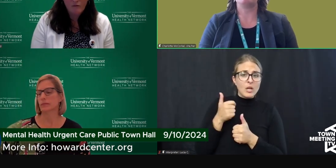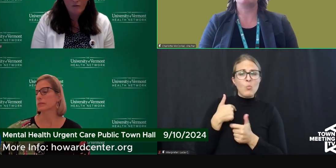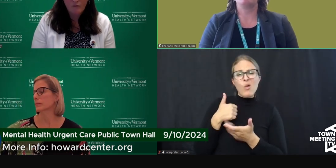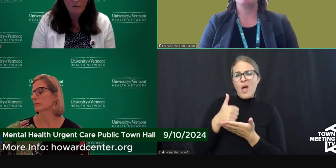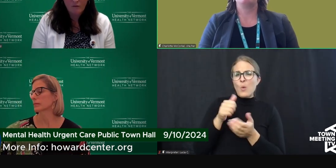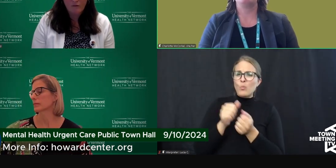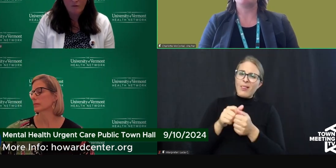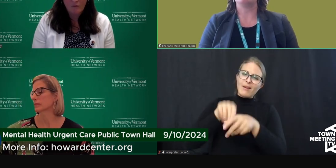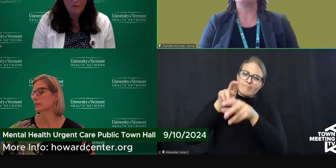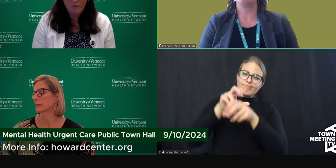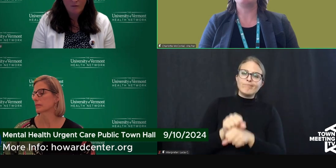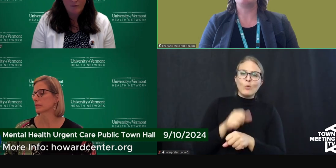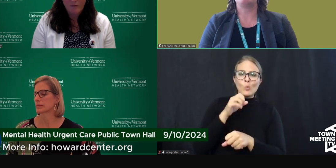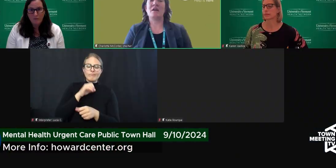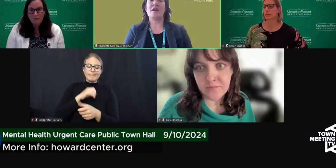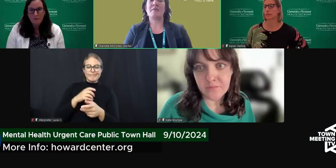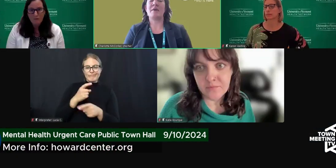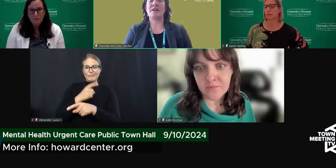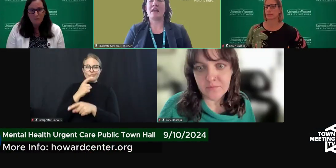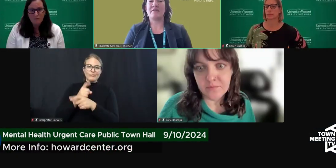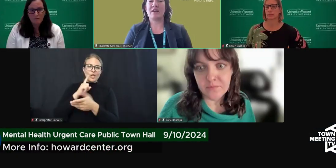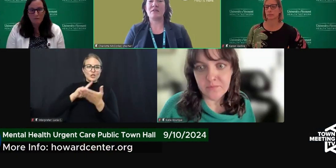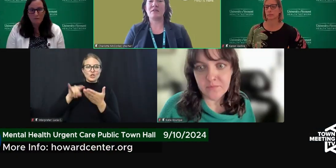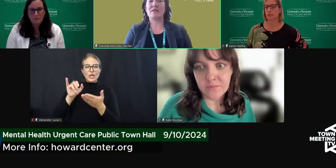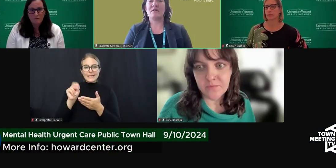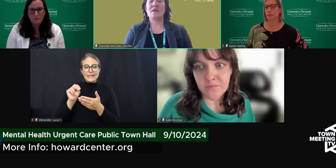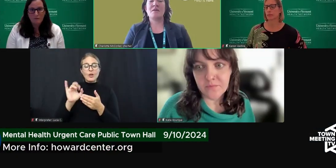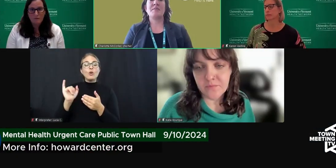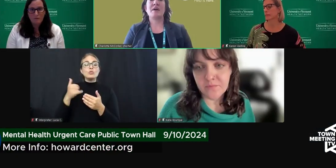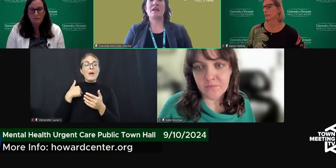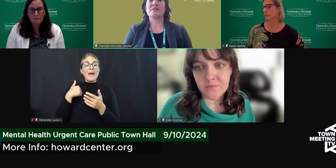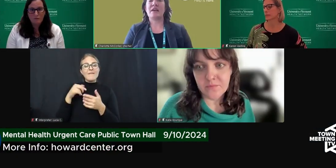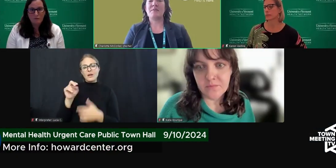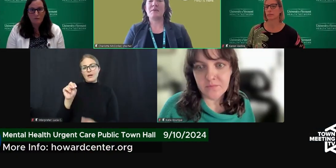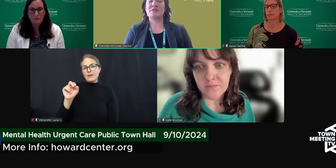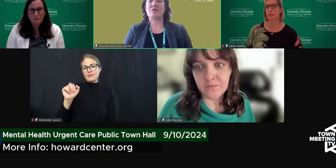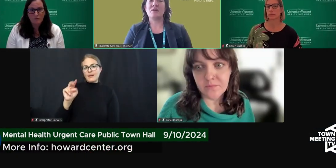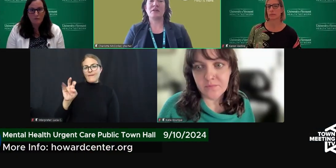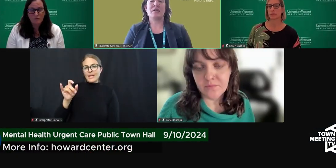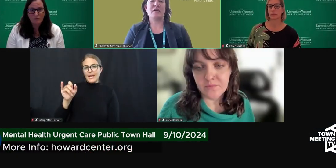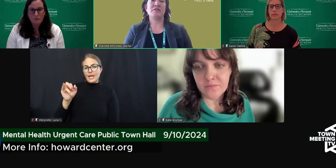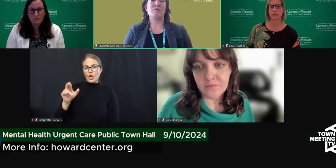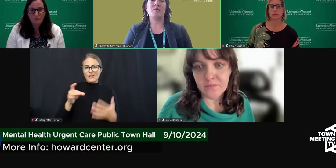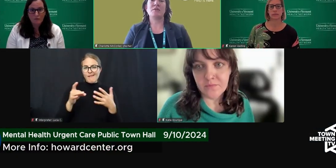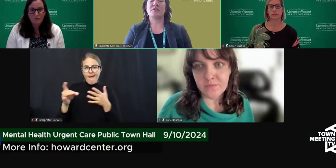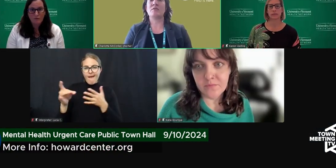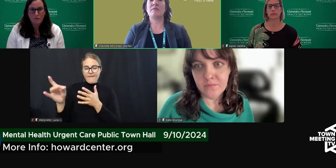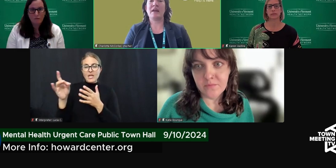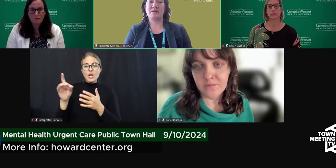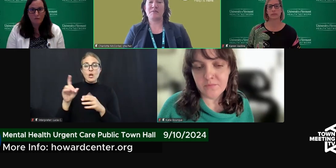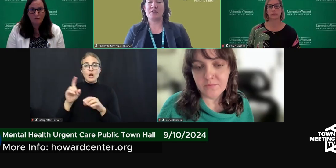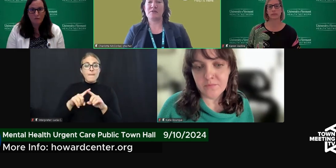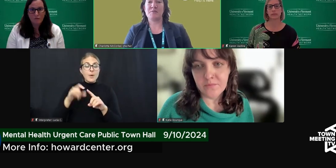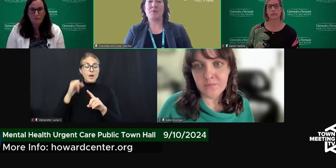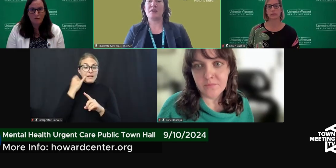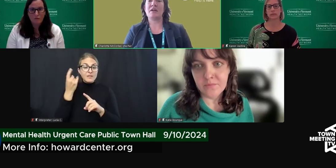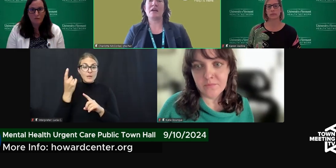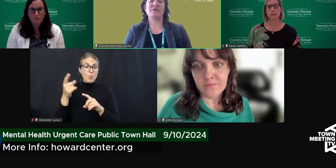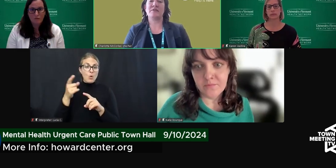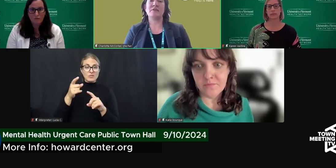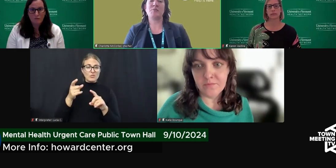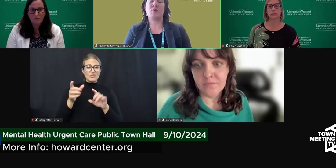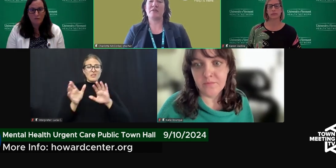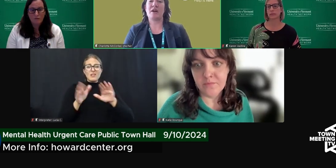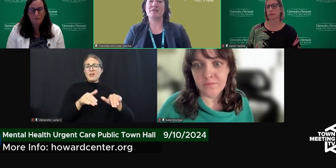check-in. There will also be a navigator, but as Katie mentioned earlier, if someone wants to go right to peer support